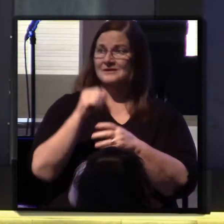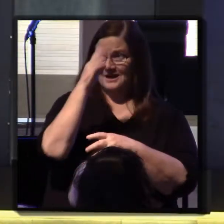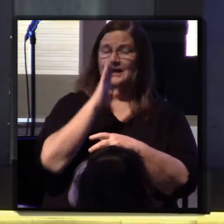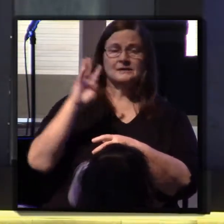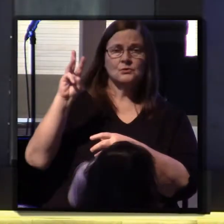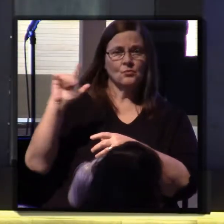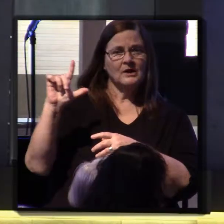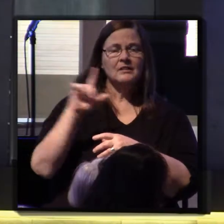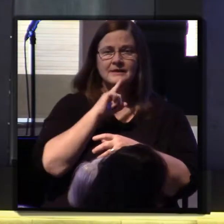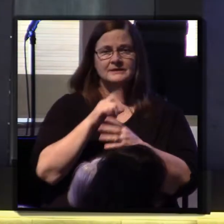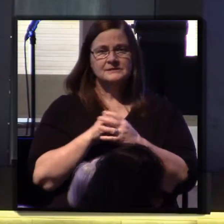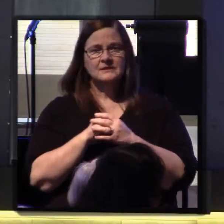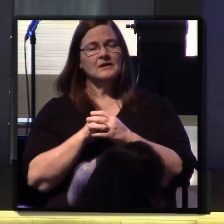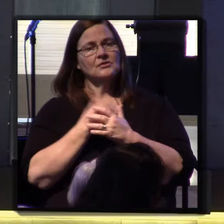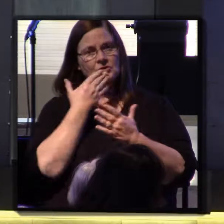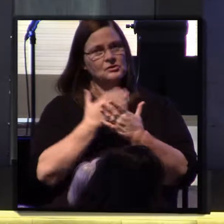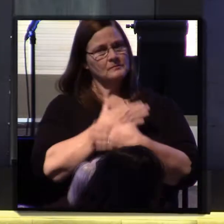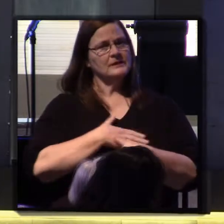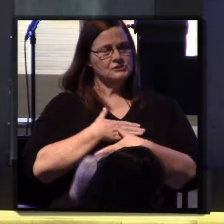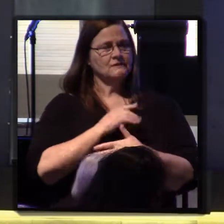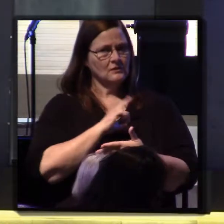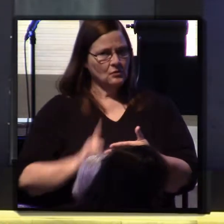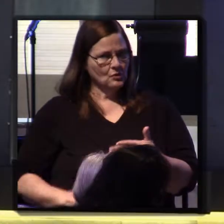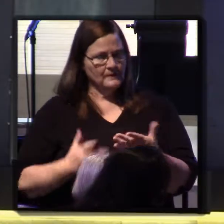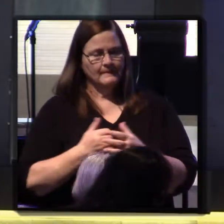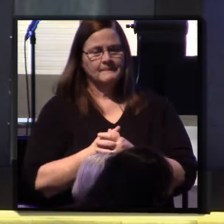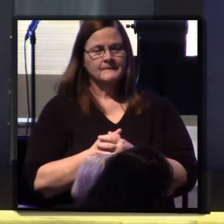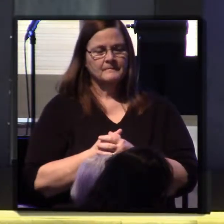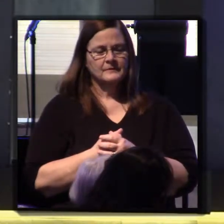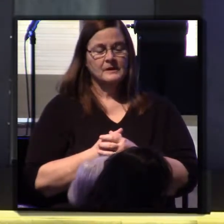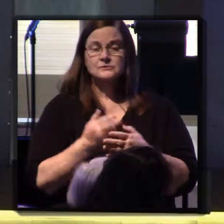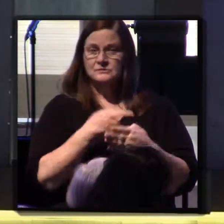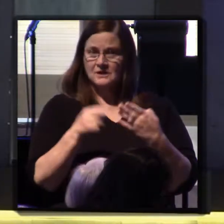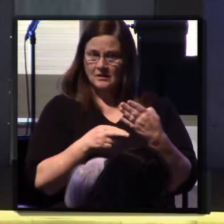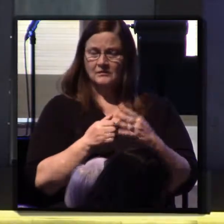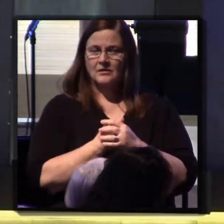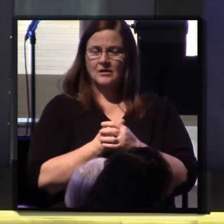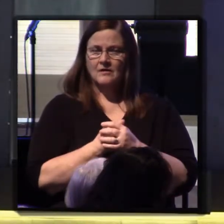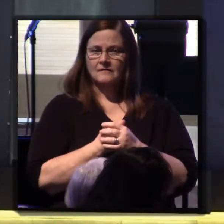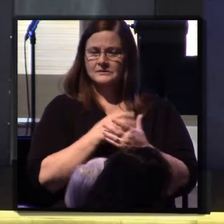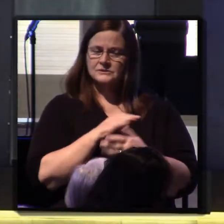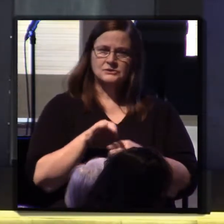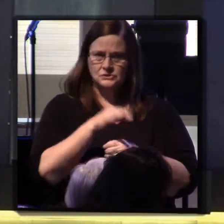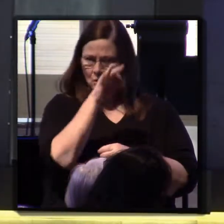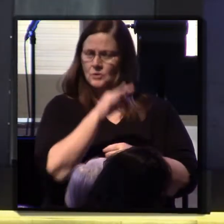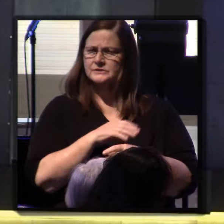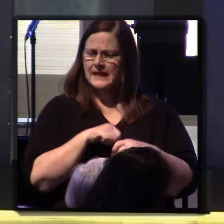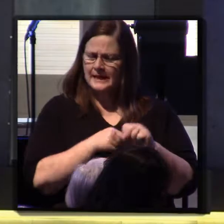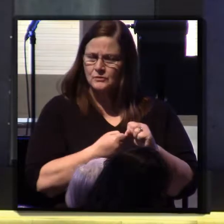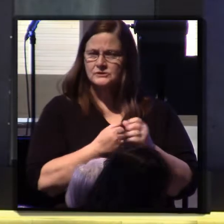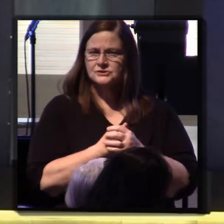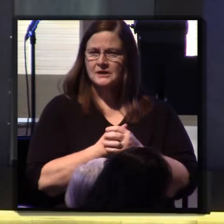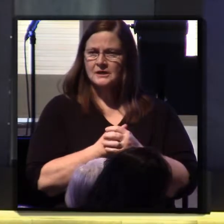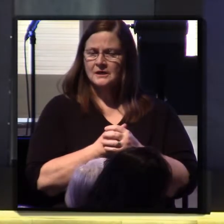11, and he talks about what that will is, what the good pleasure of the Lord is. As